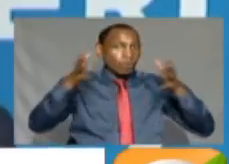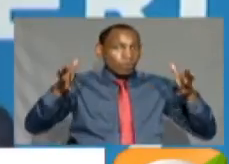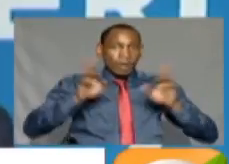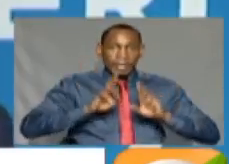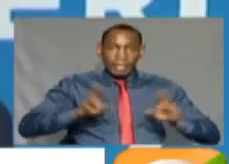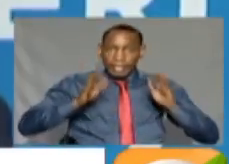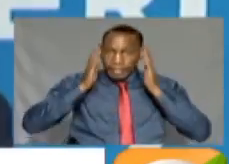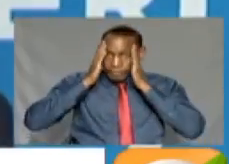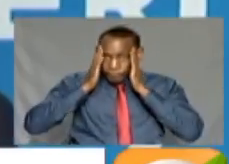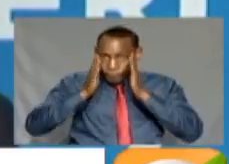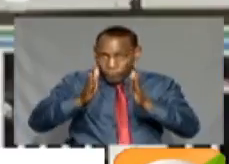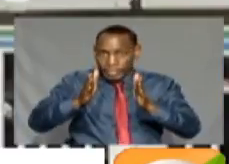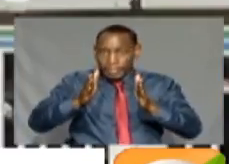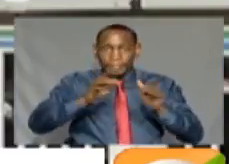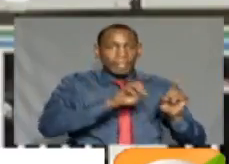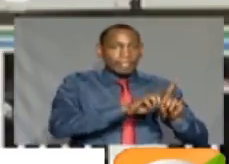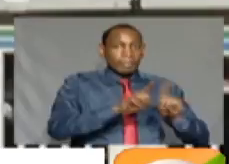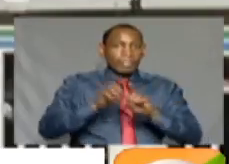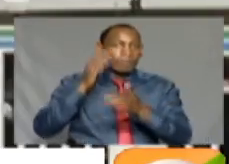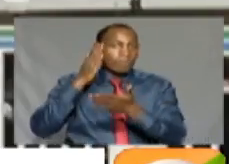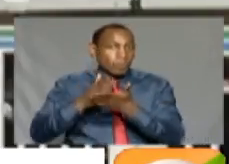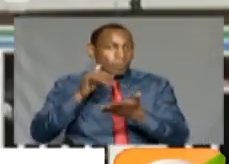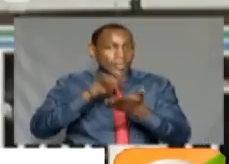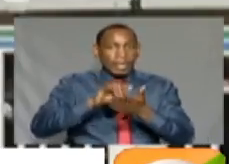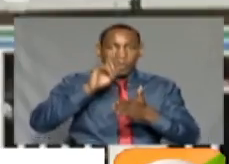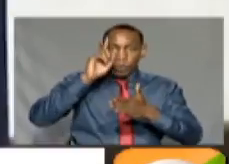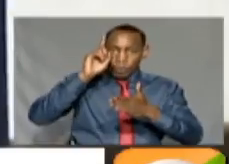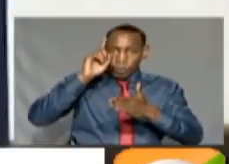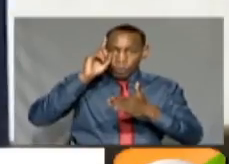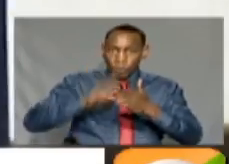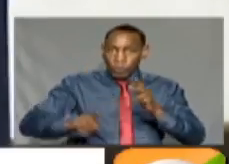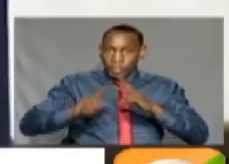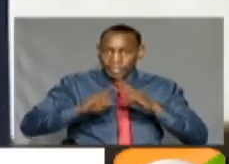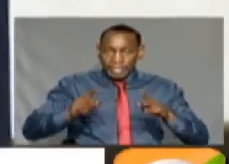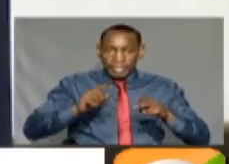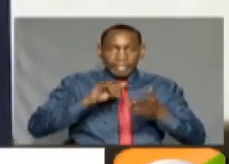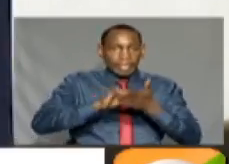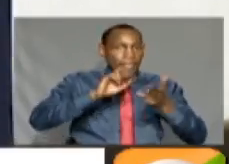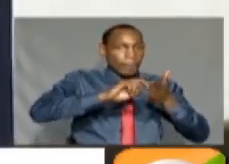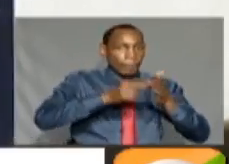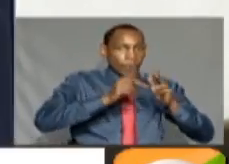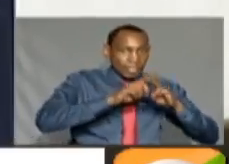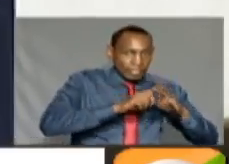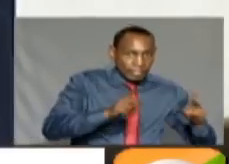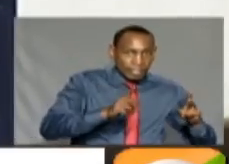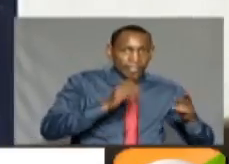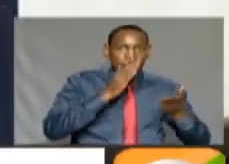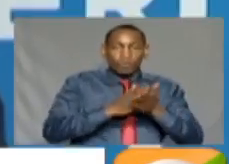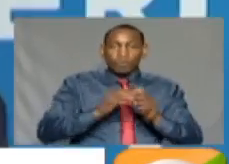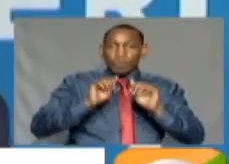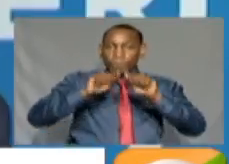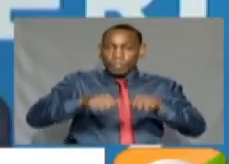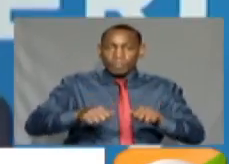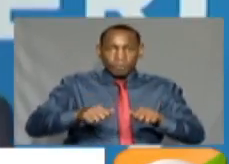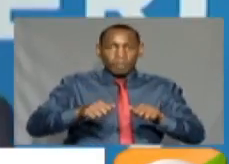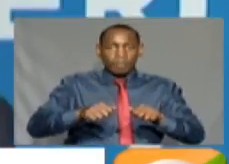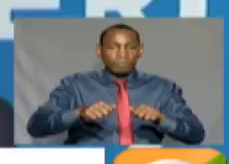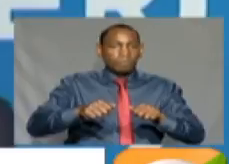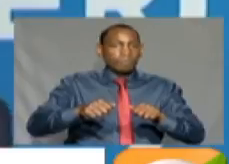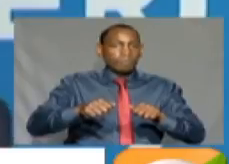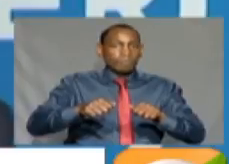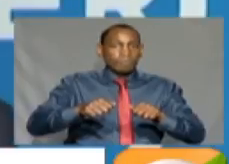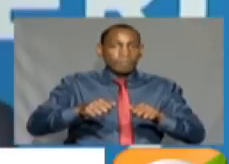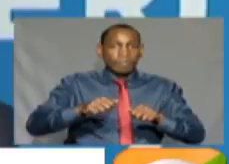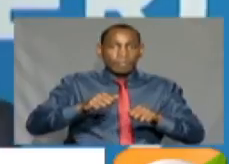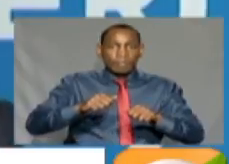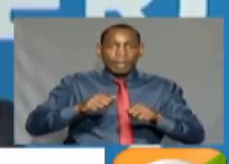to be focused and to be sure that what we initiate, or what the project will initiate, it's really feasible and there will be some